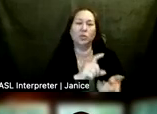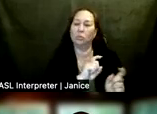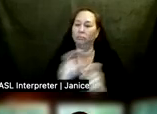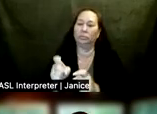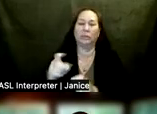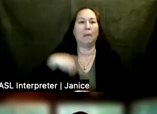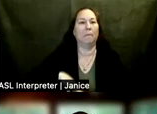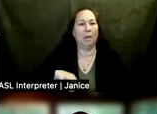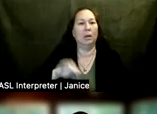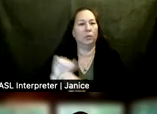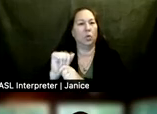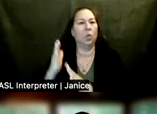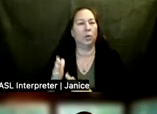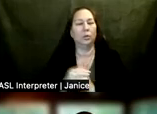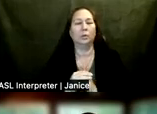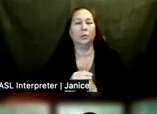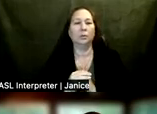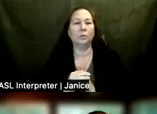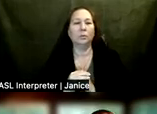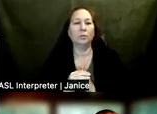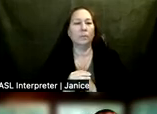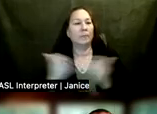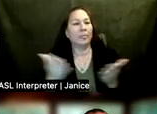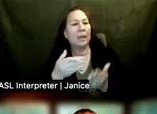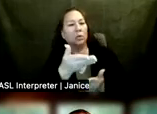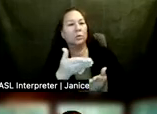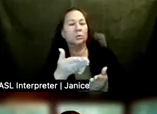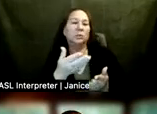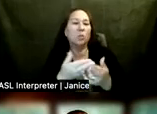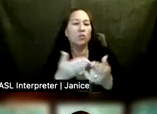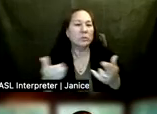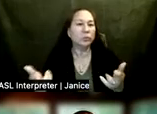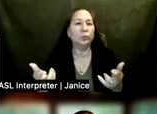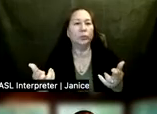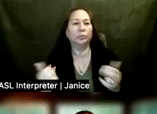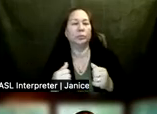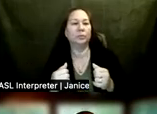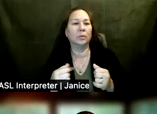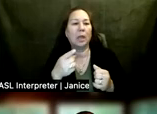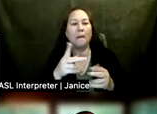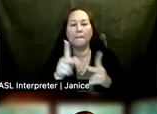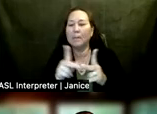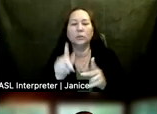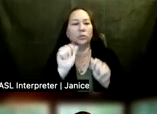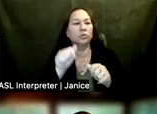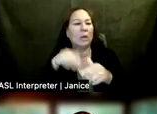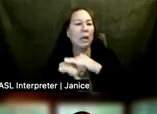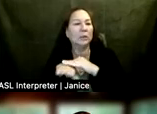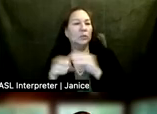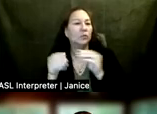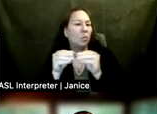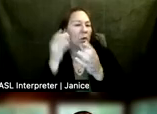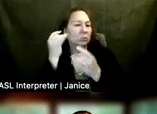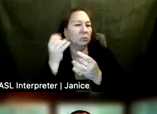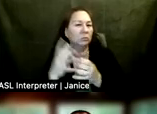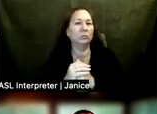Next slide, please. So here are some resources. This is places to go to get more information.